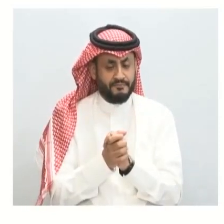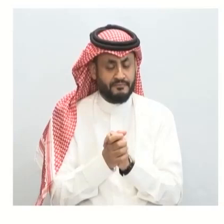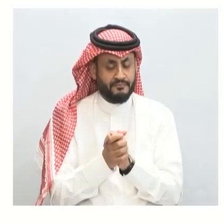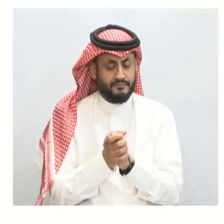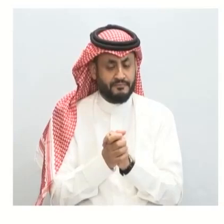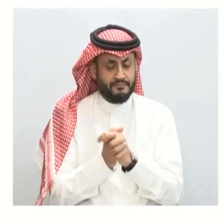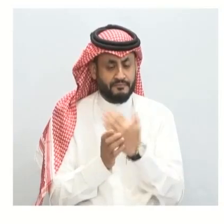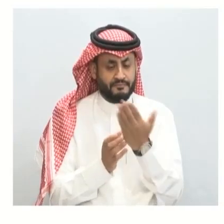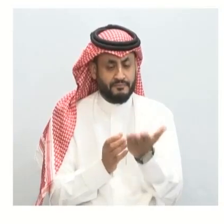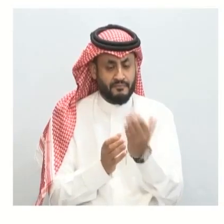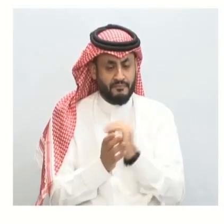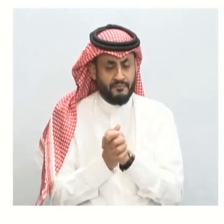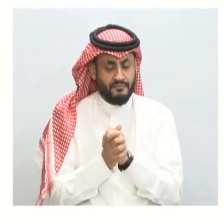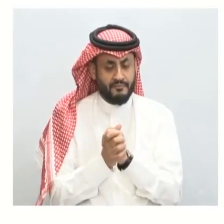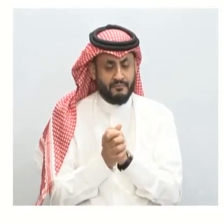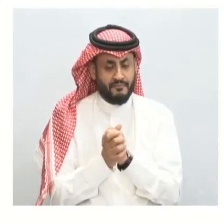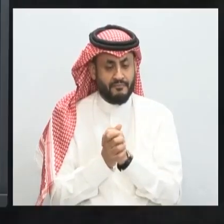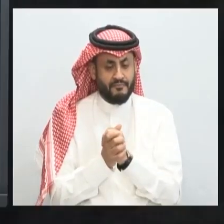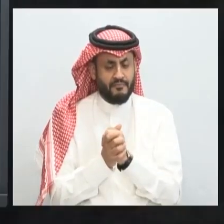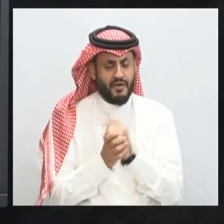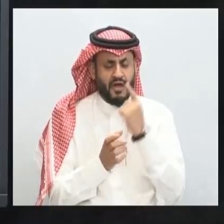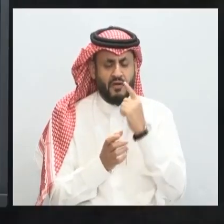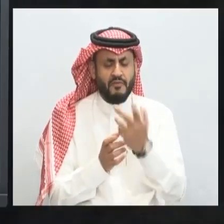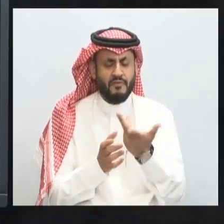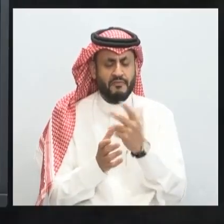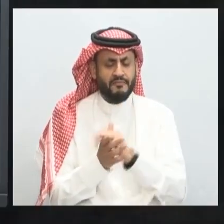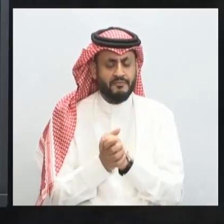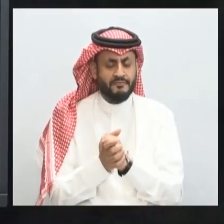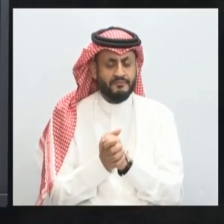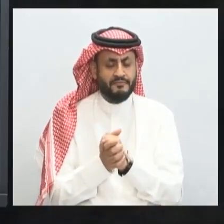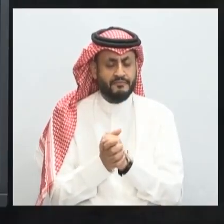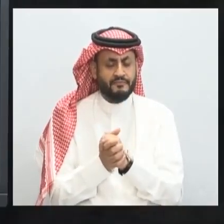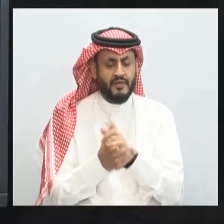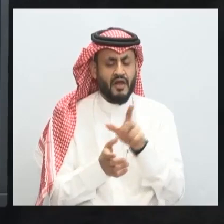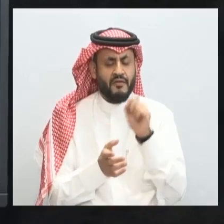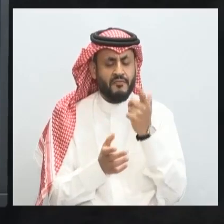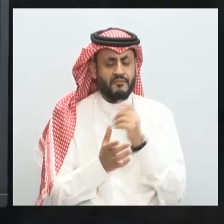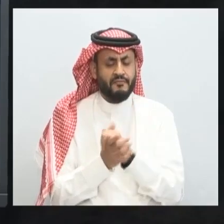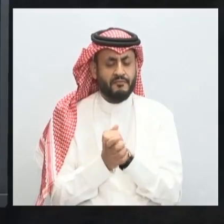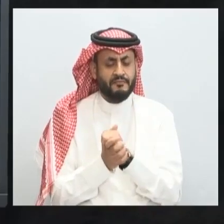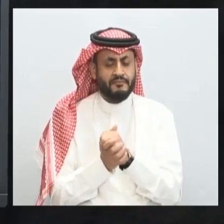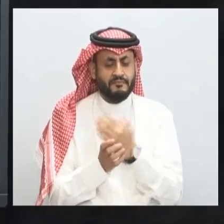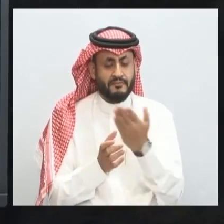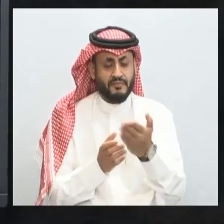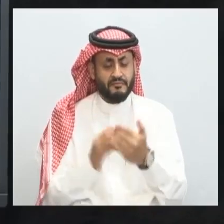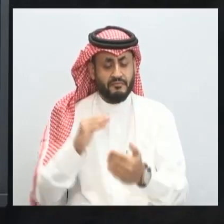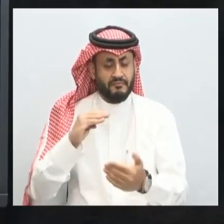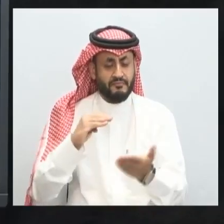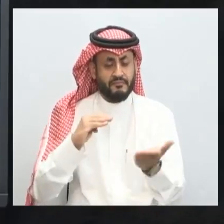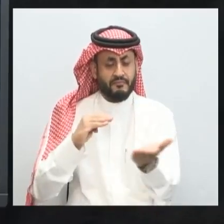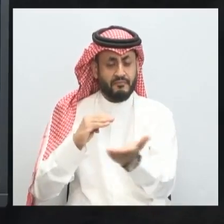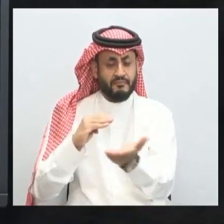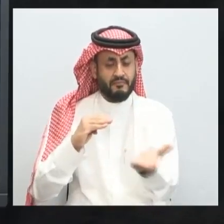2, 1, and time's up. So what did you find in this paragraph? Now we can find an answer here by saying that when the